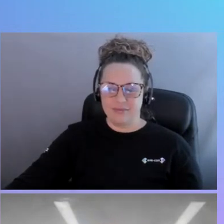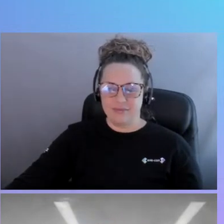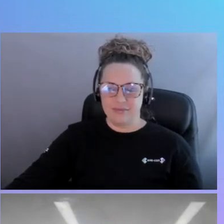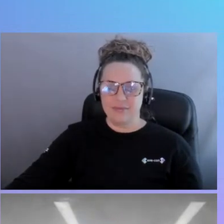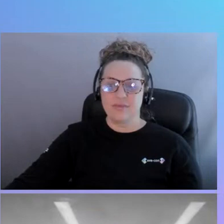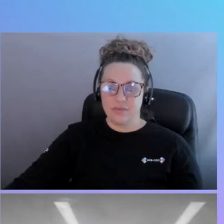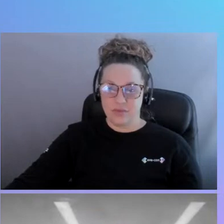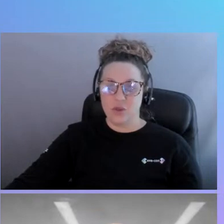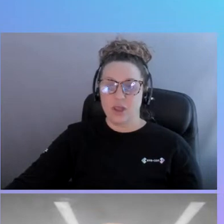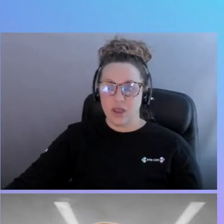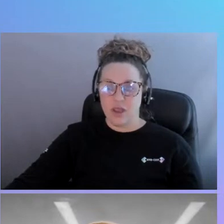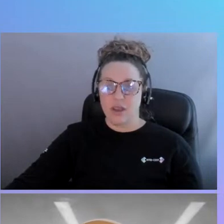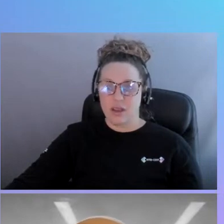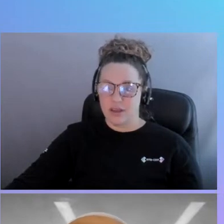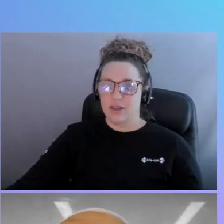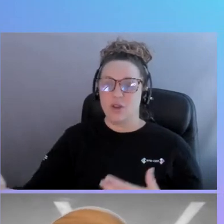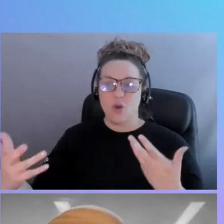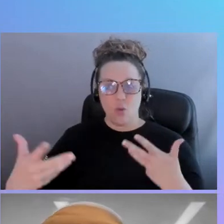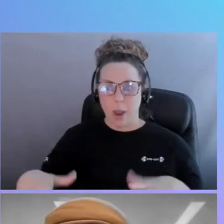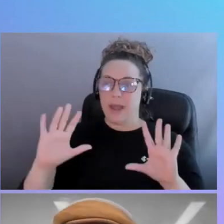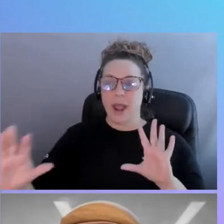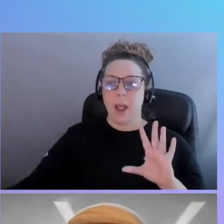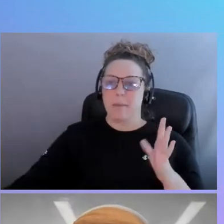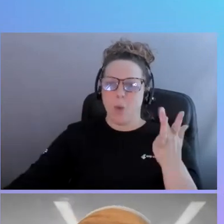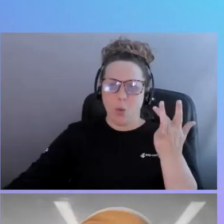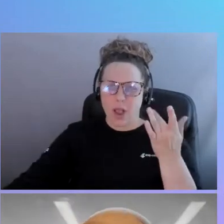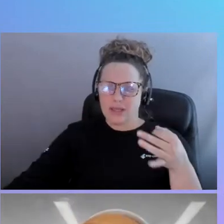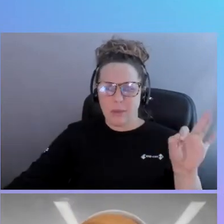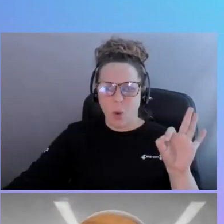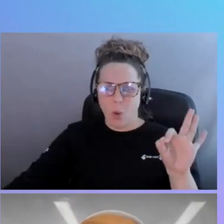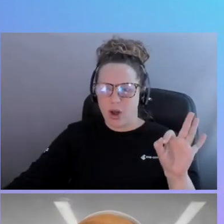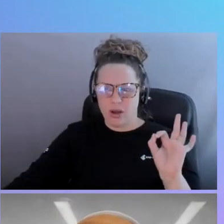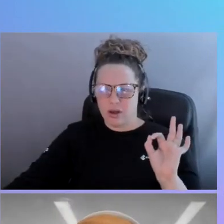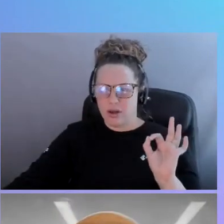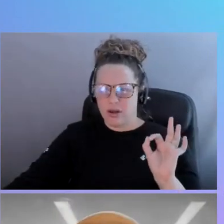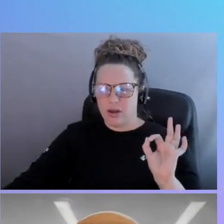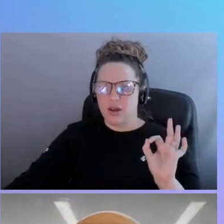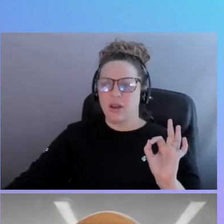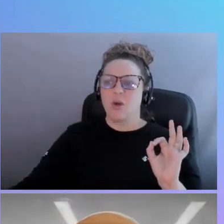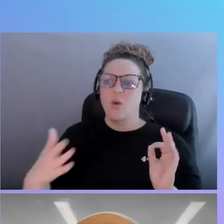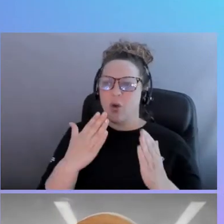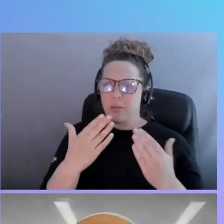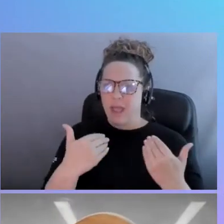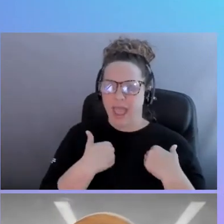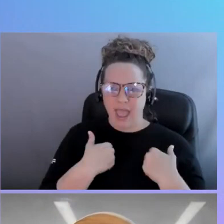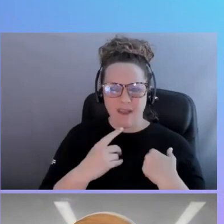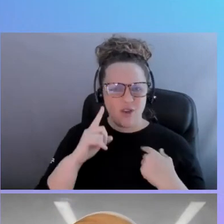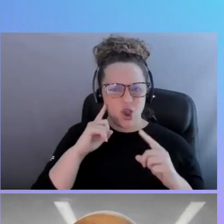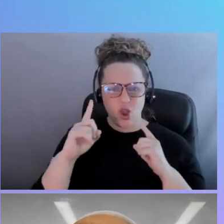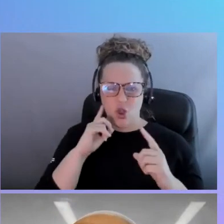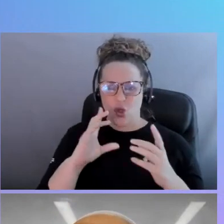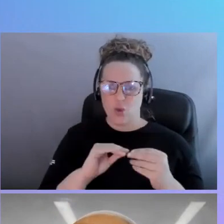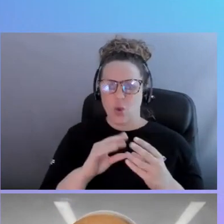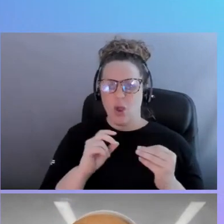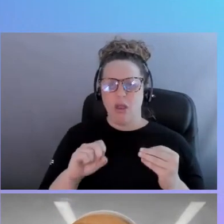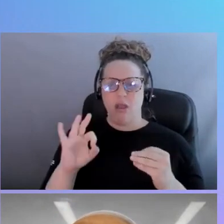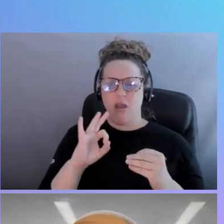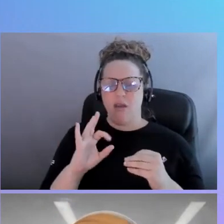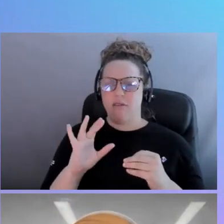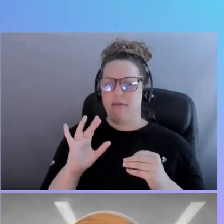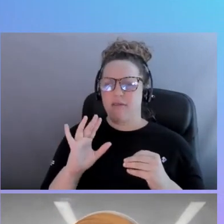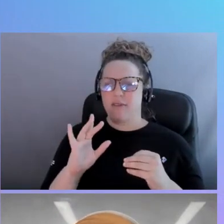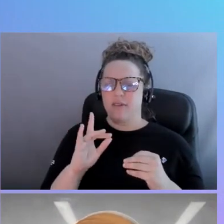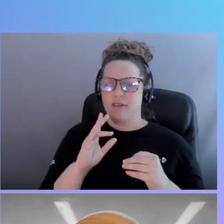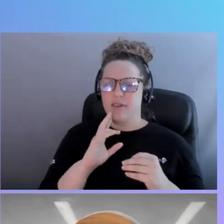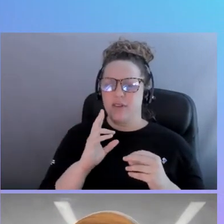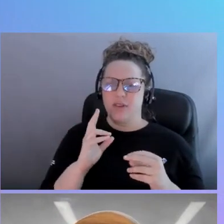So yeah, to wrap it up, why is all this important? And you may have heard about this story of the